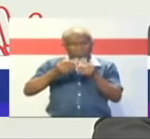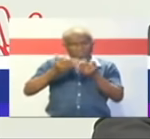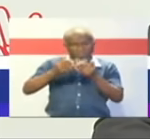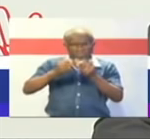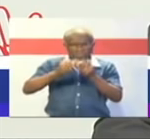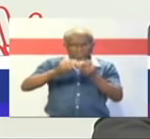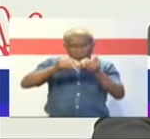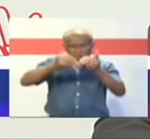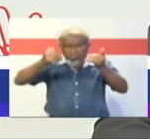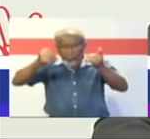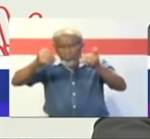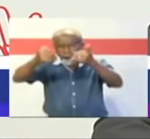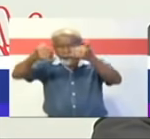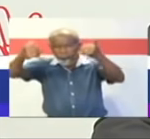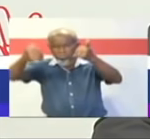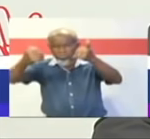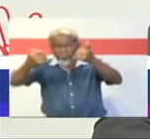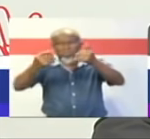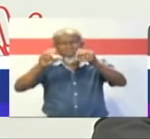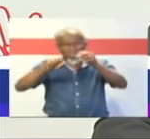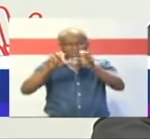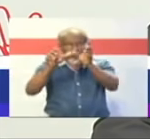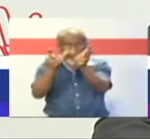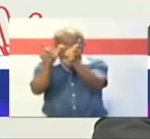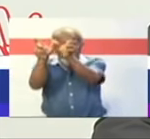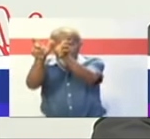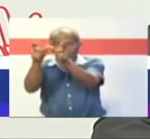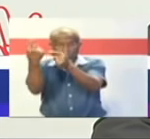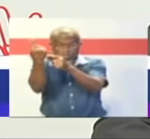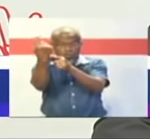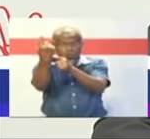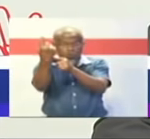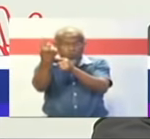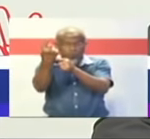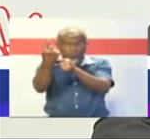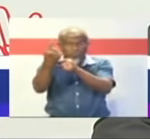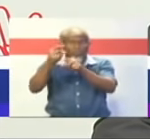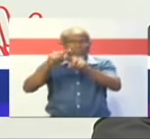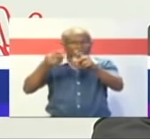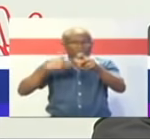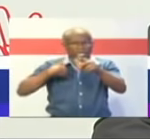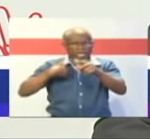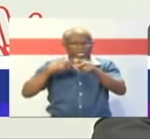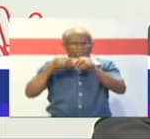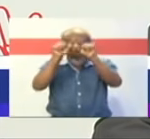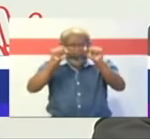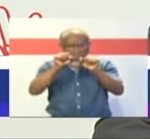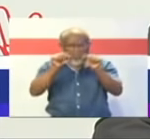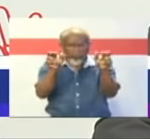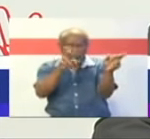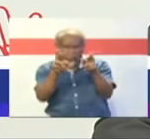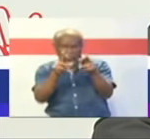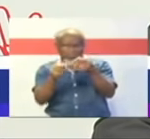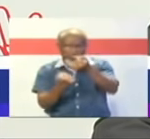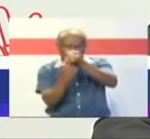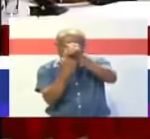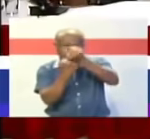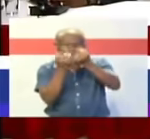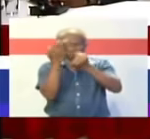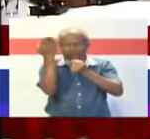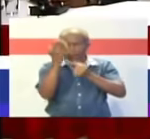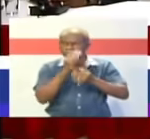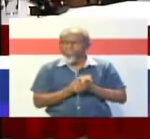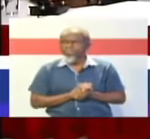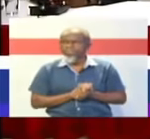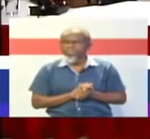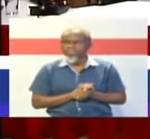more isolated because they're on their own in Tobago. And we have systems in place to assist since the beginning of the pandemic as it relates to COVID-19.